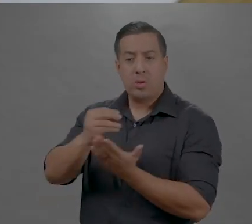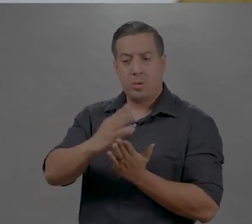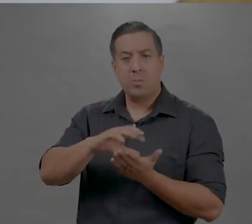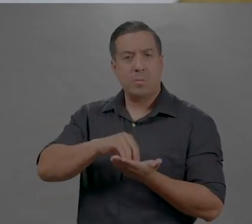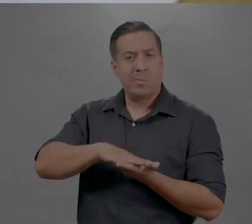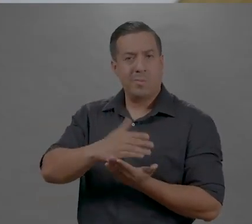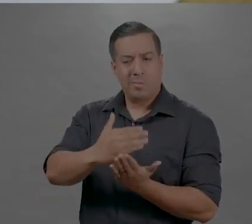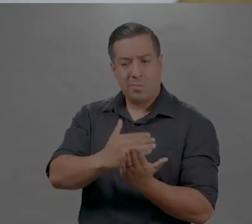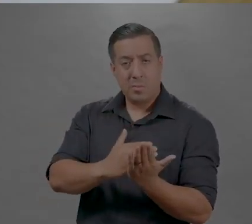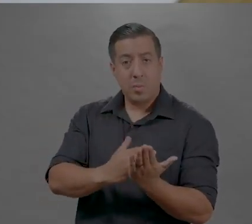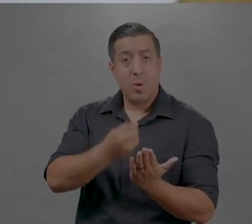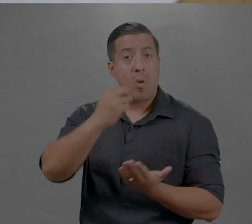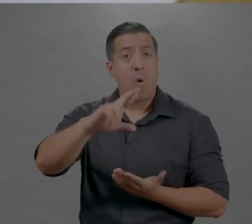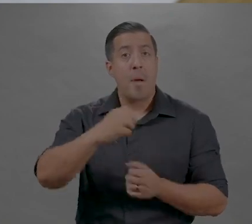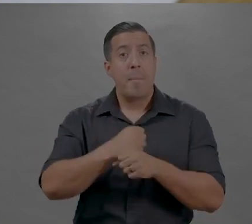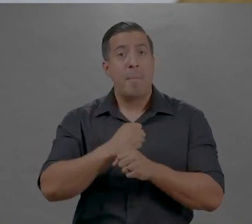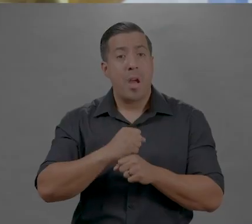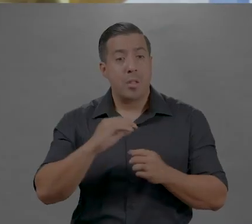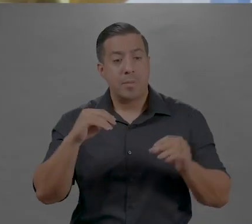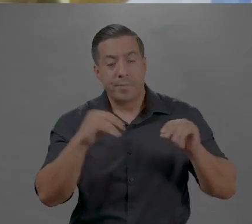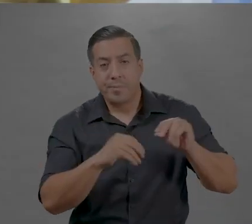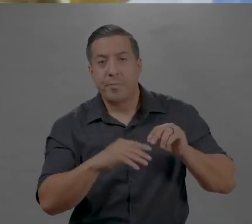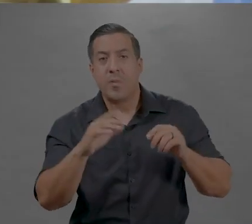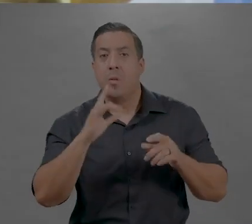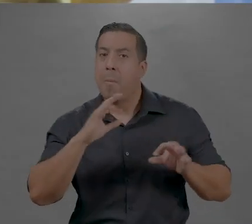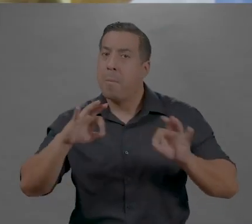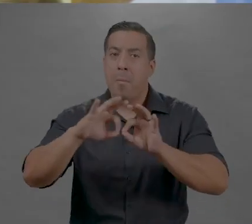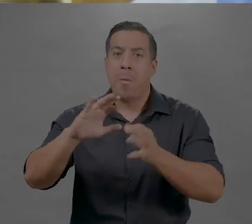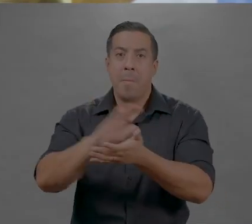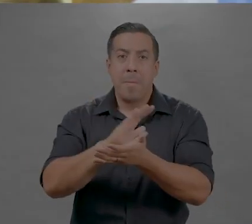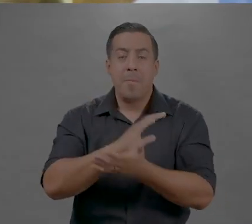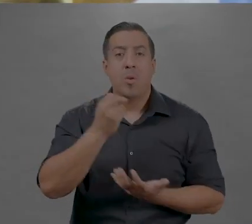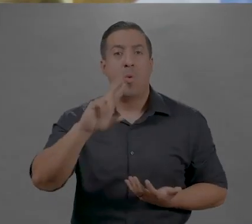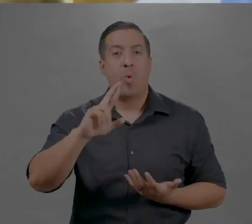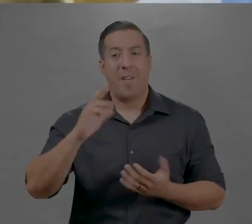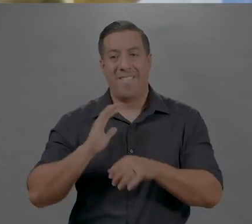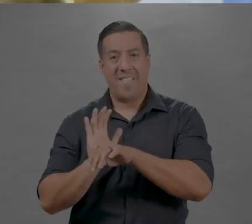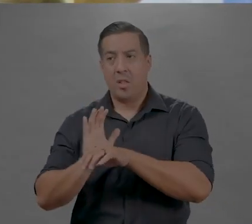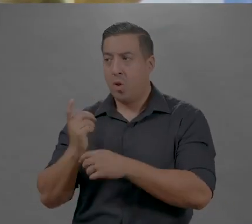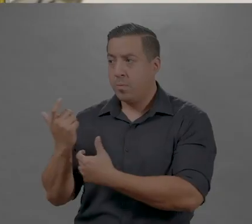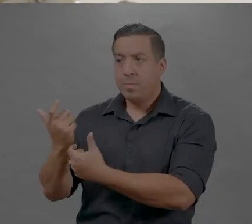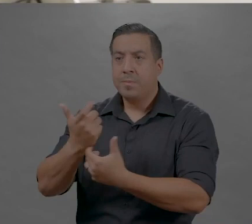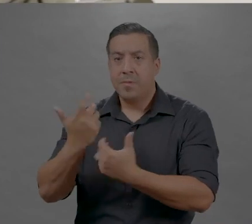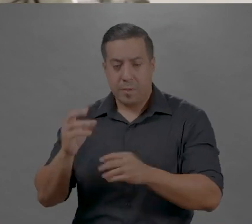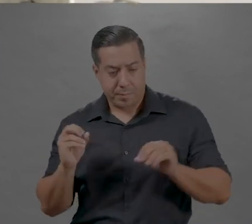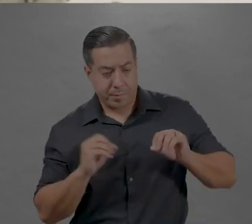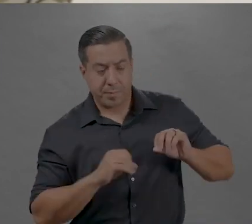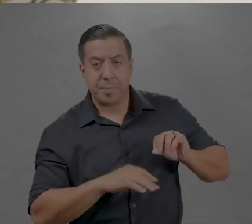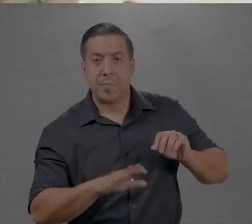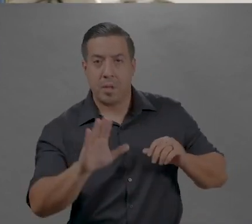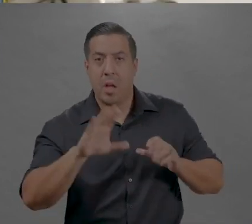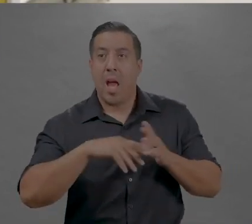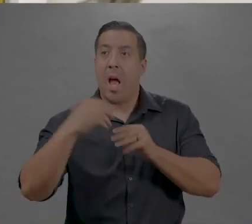of your hospital and your children's schools. It's also a good idea to make a packet that includes vital documents and a video of your